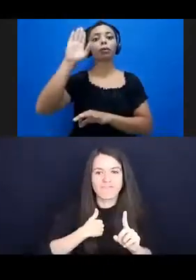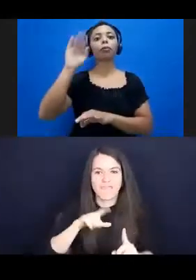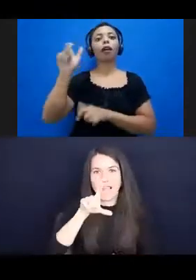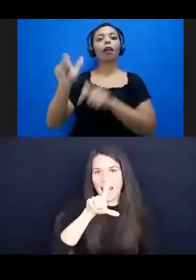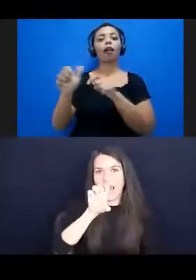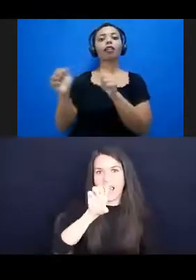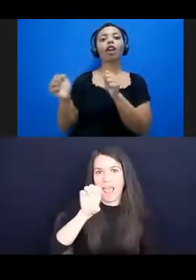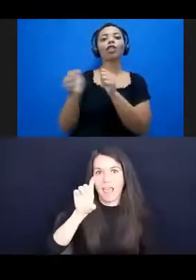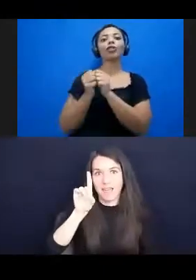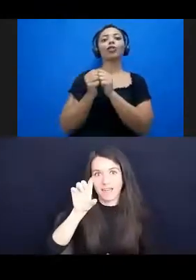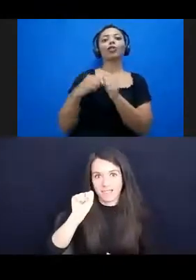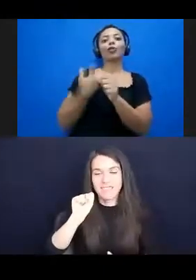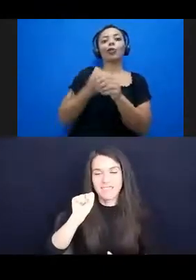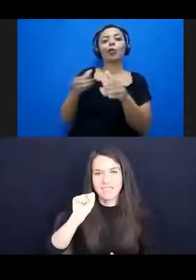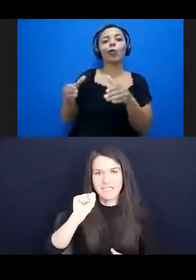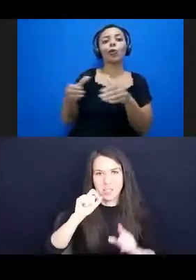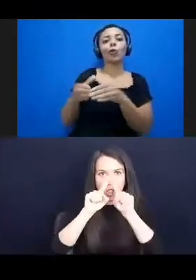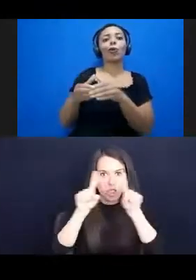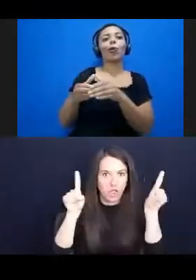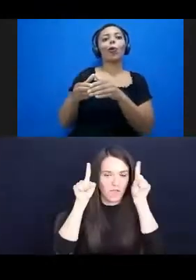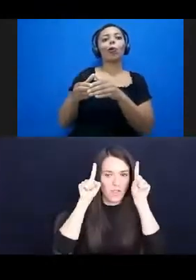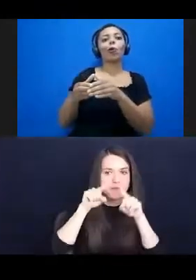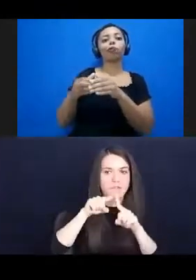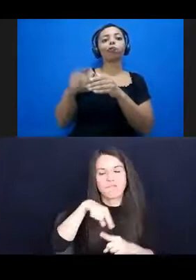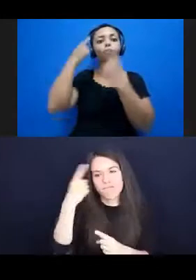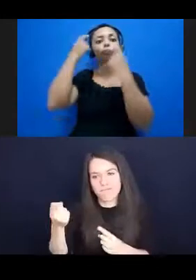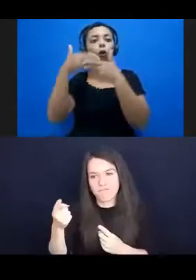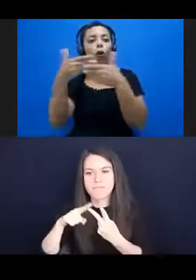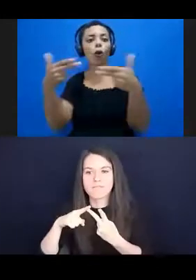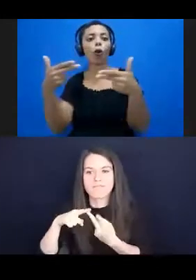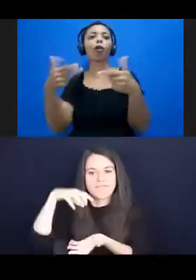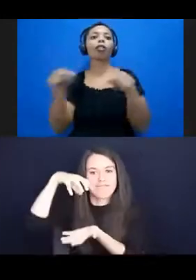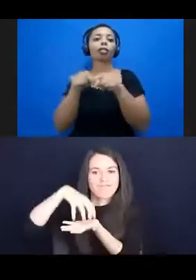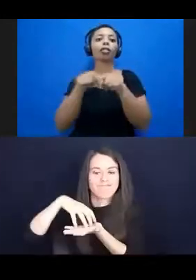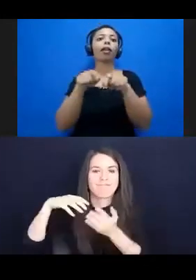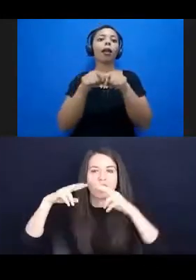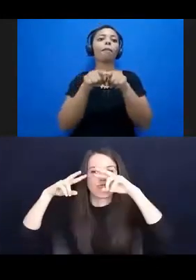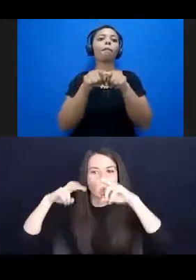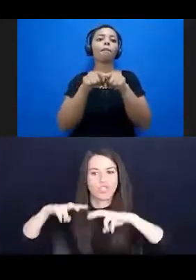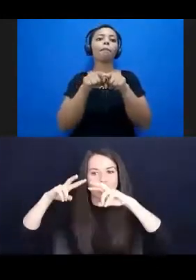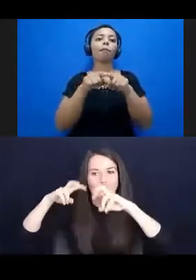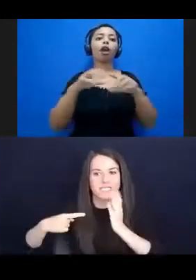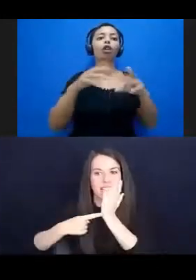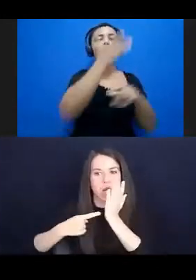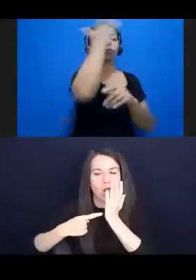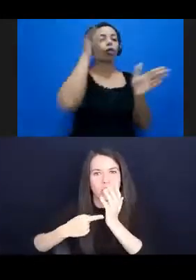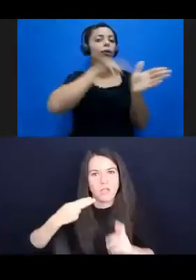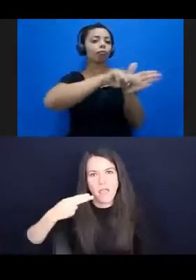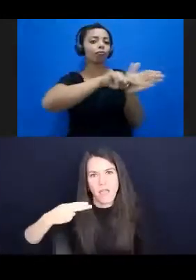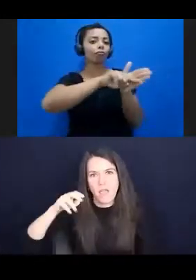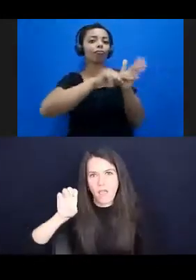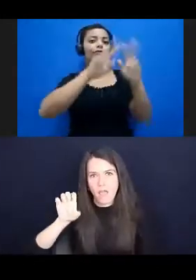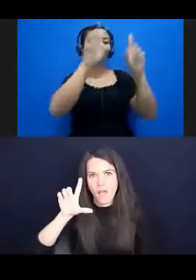been developing the sensing elements, and our colleagues over at the Centre for Research and Technology Hellas, or